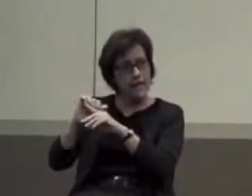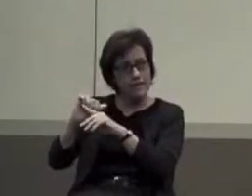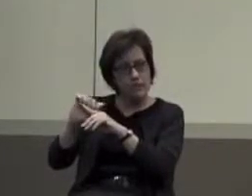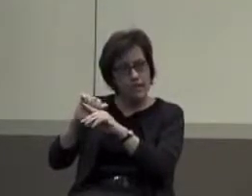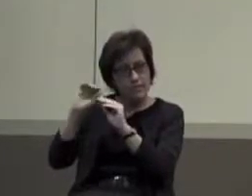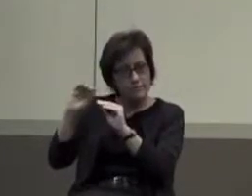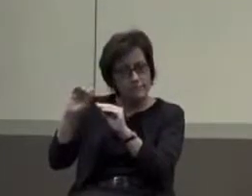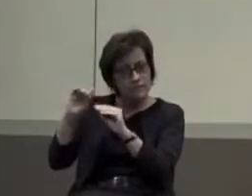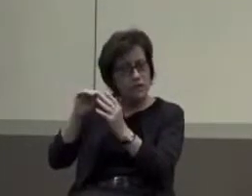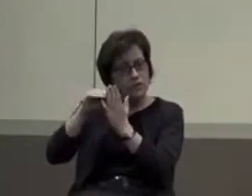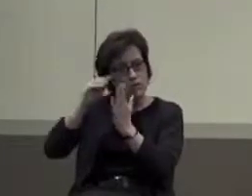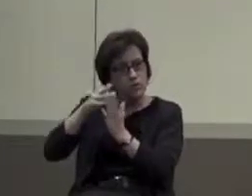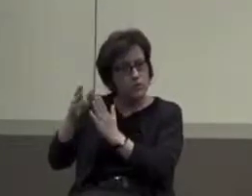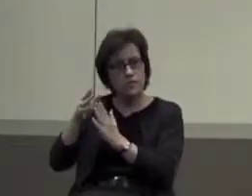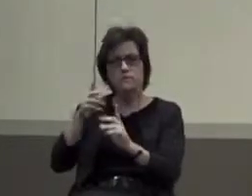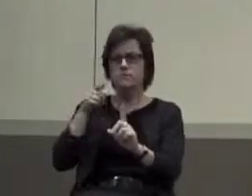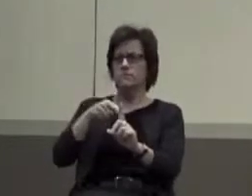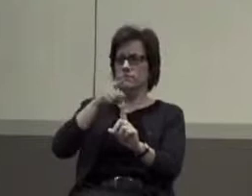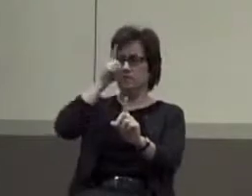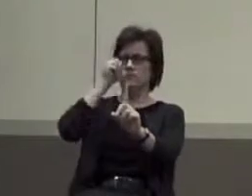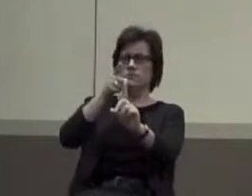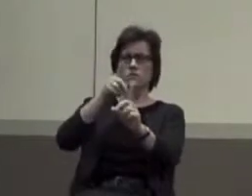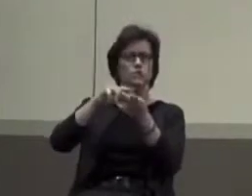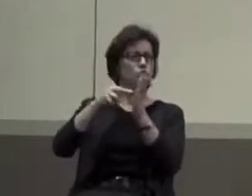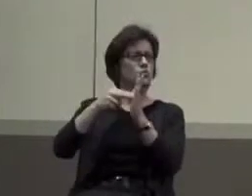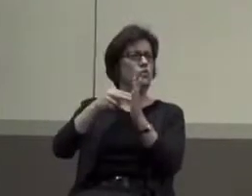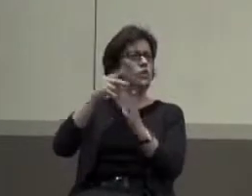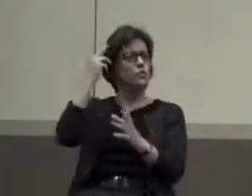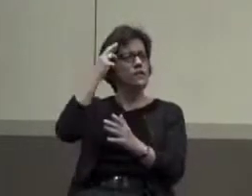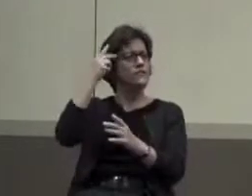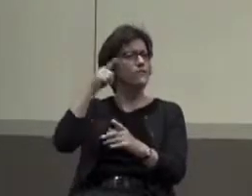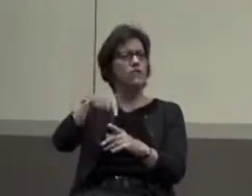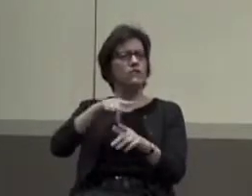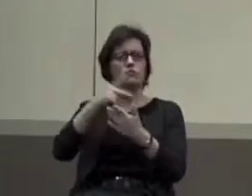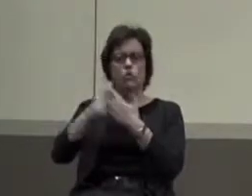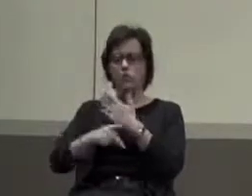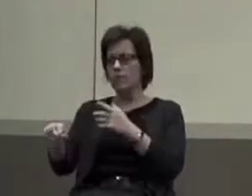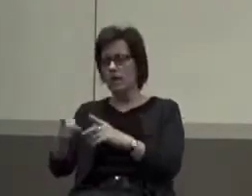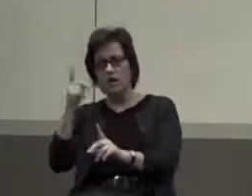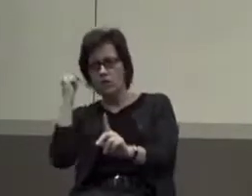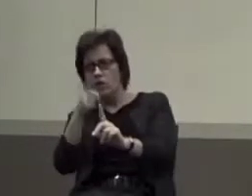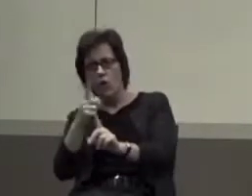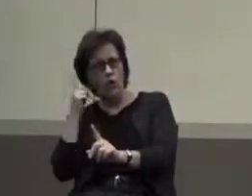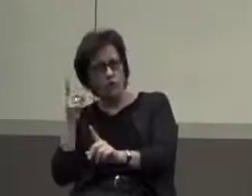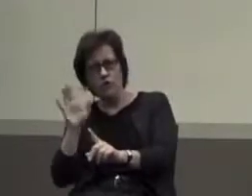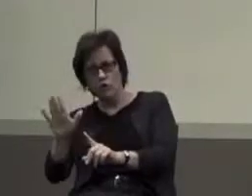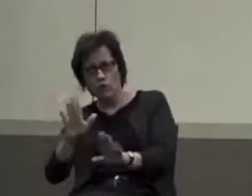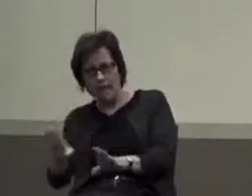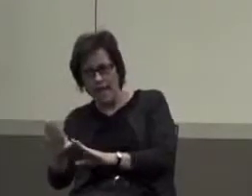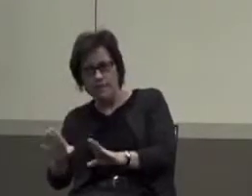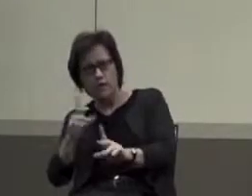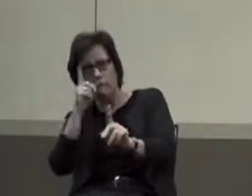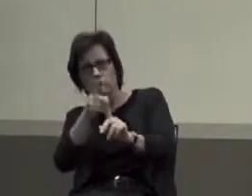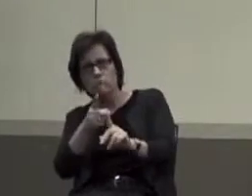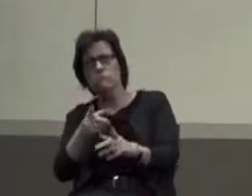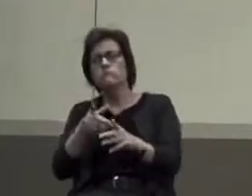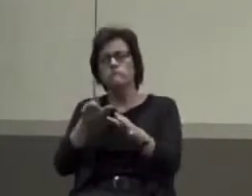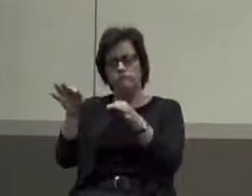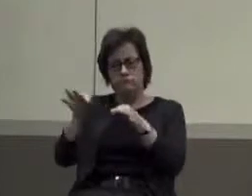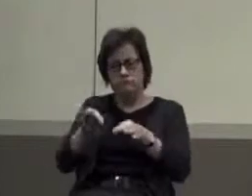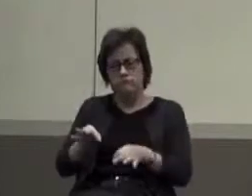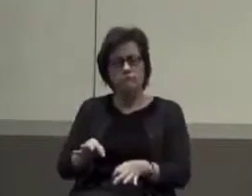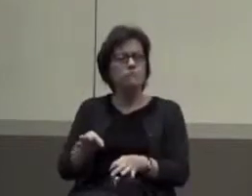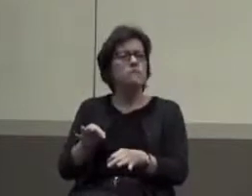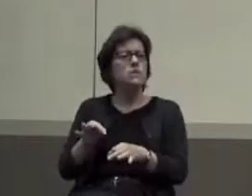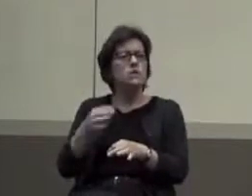of the program and, you know, the goals that you're supposed to be attaining behavior-wise. So that way, you know, one of the things, like